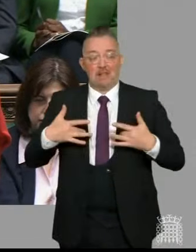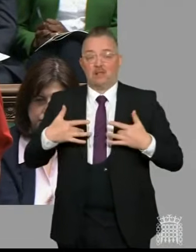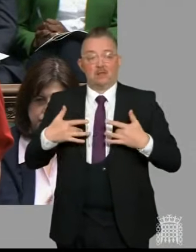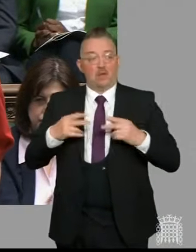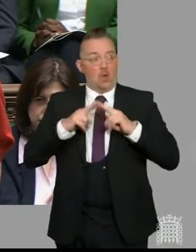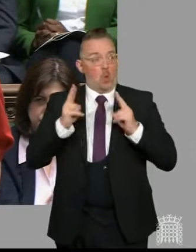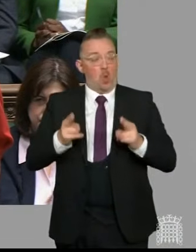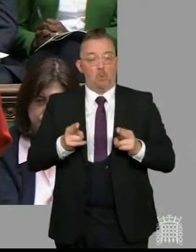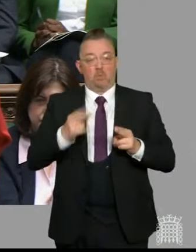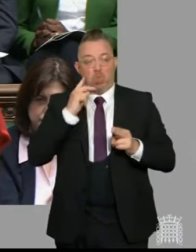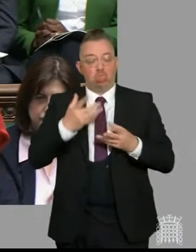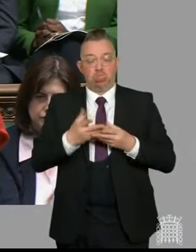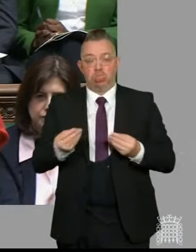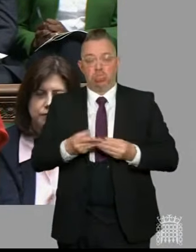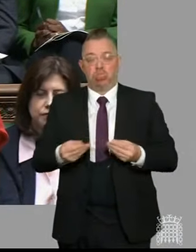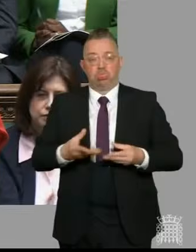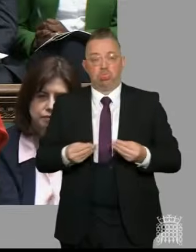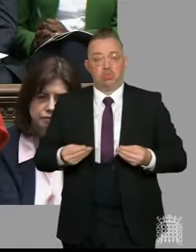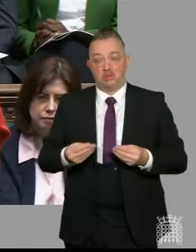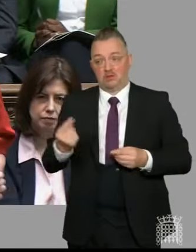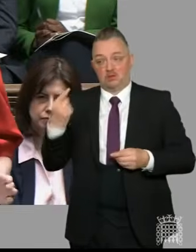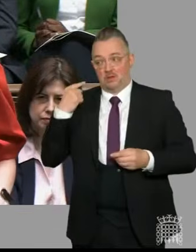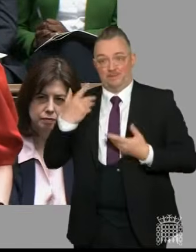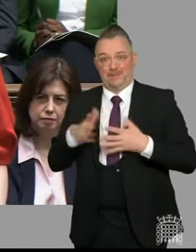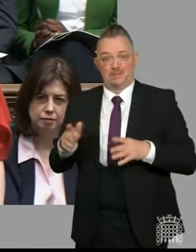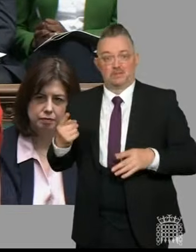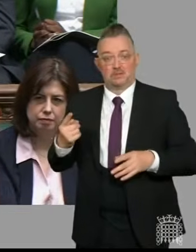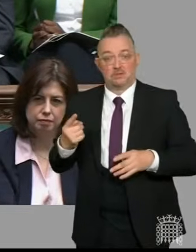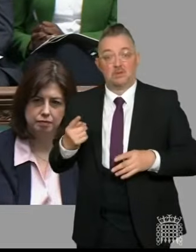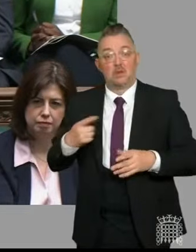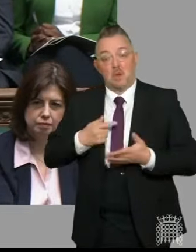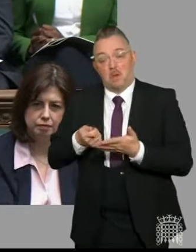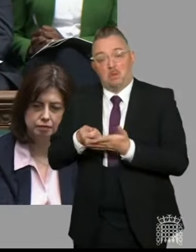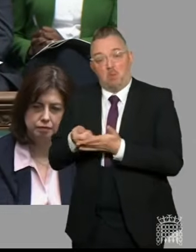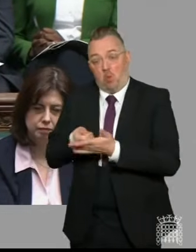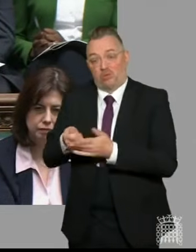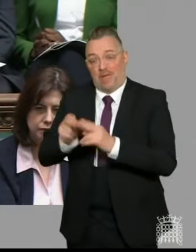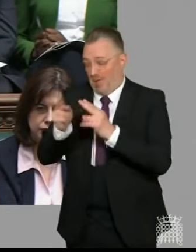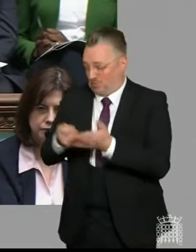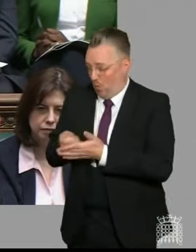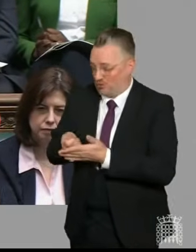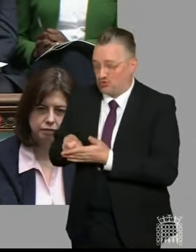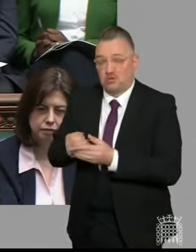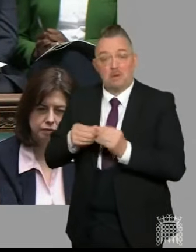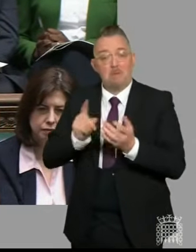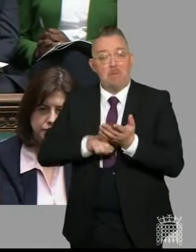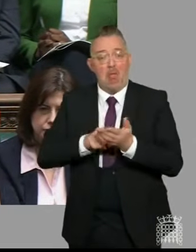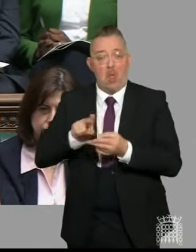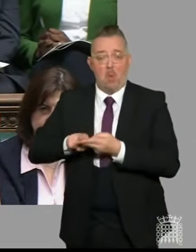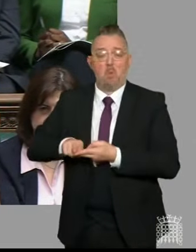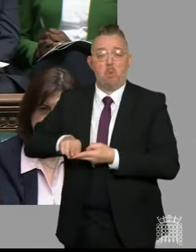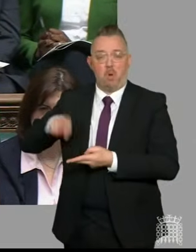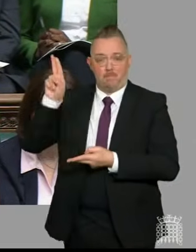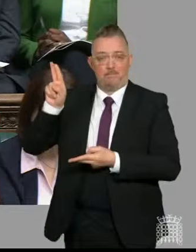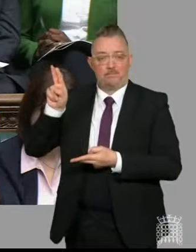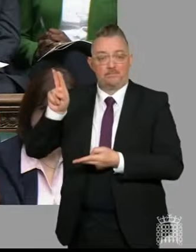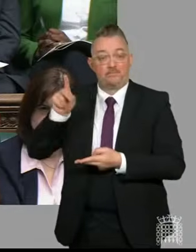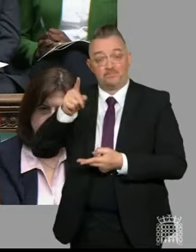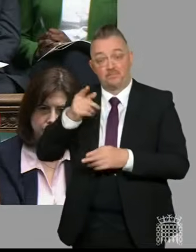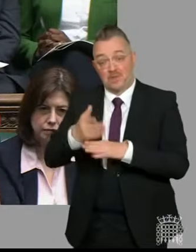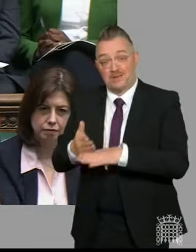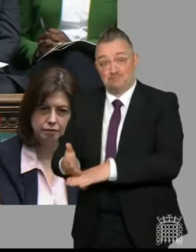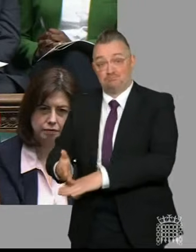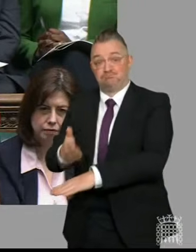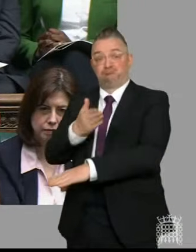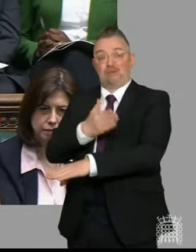Speaker, and mortgage bills continue to soar. Meanwhile, the former Prime Minister parades around the world in a twisted victory